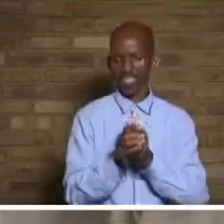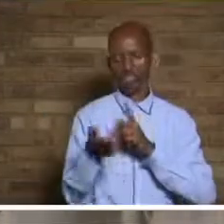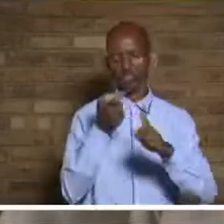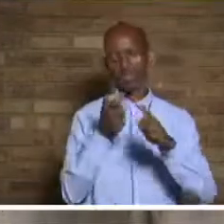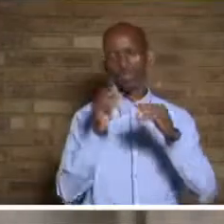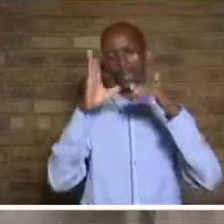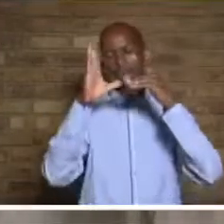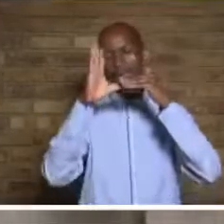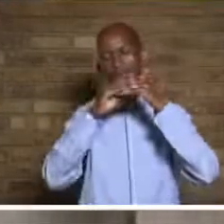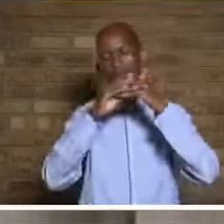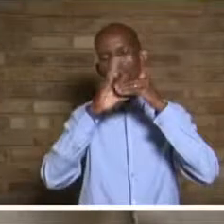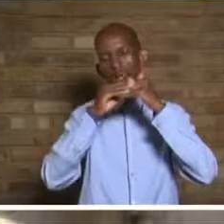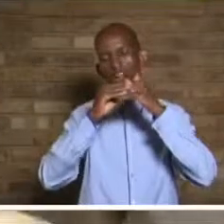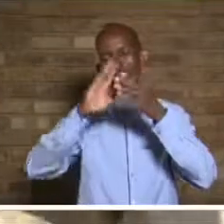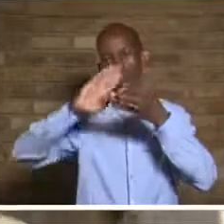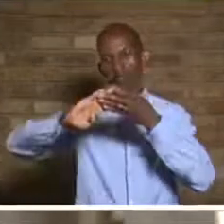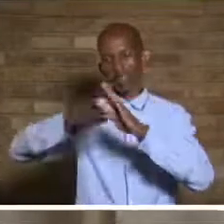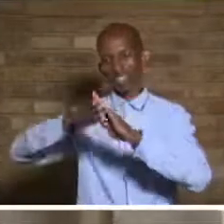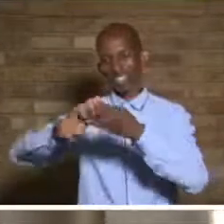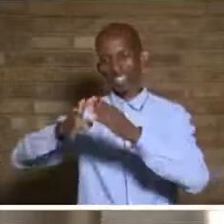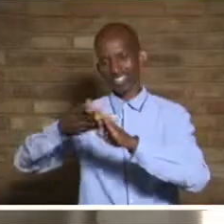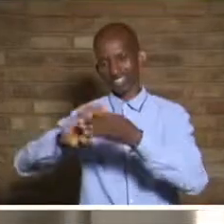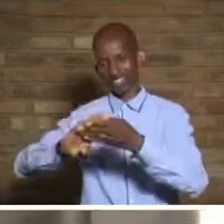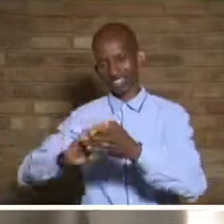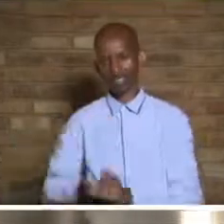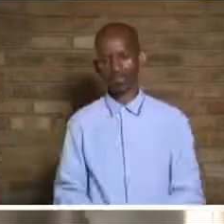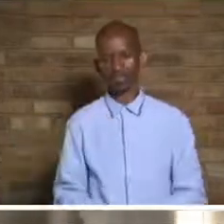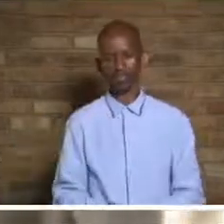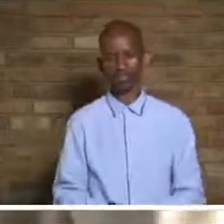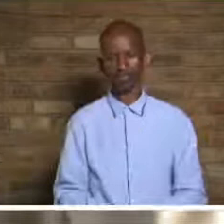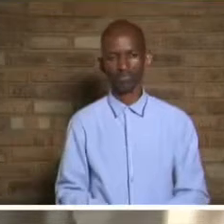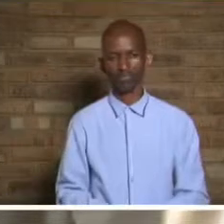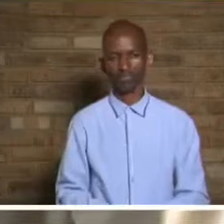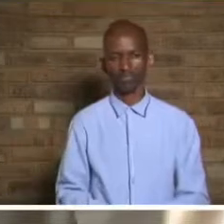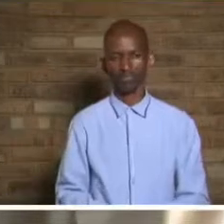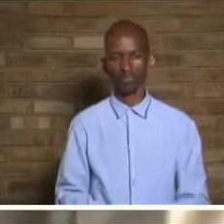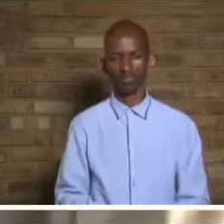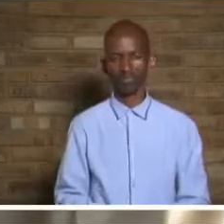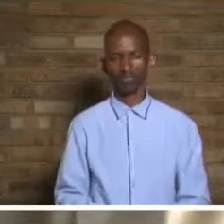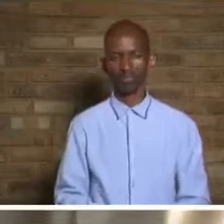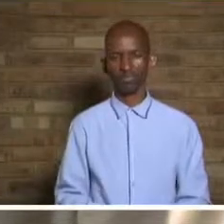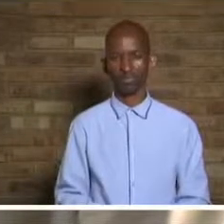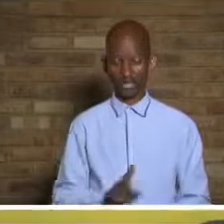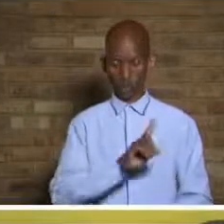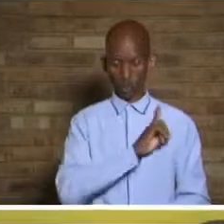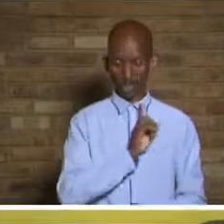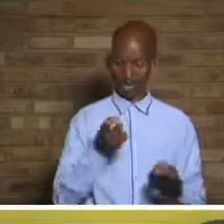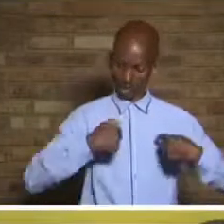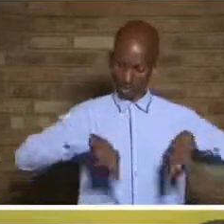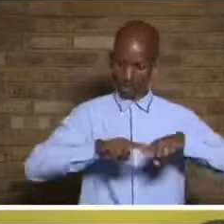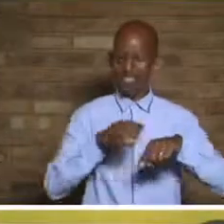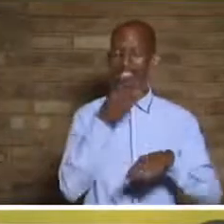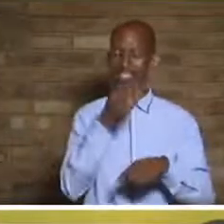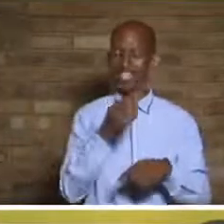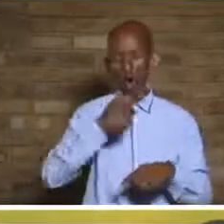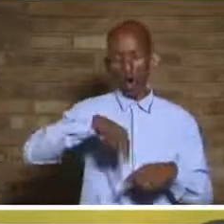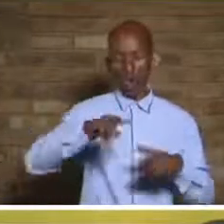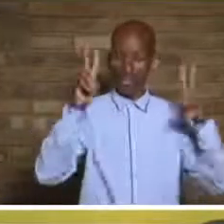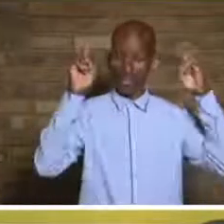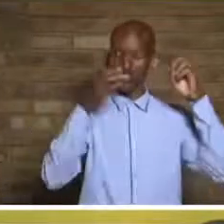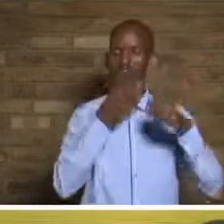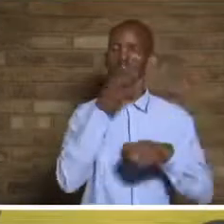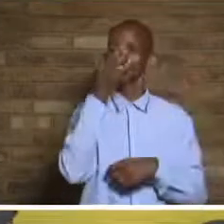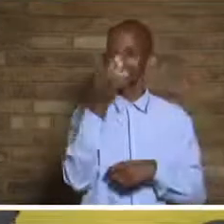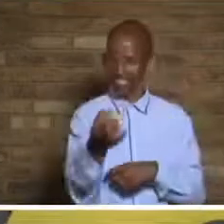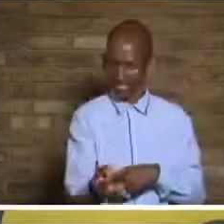silalele siphendule kuyini nani amalungu omphakathi akushoyo. That's why we're saying all the issues which we raised, which we made